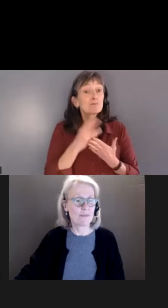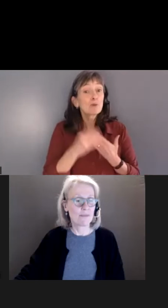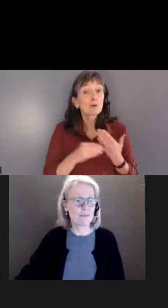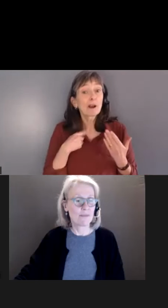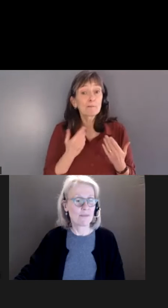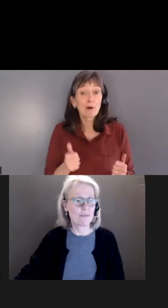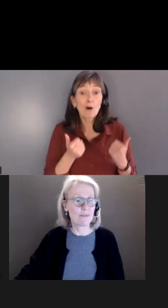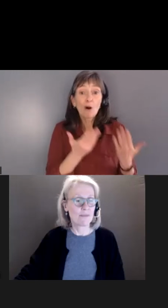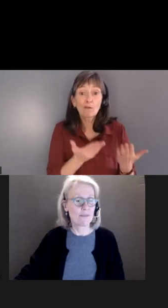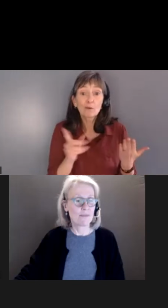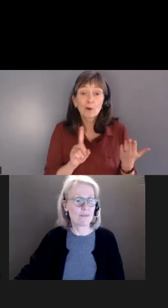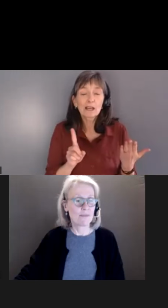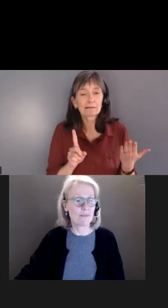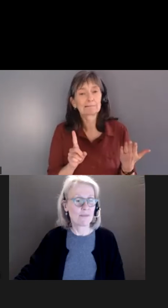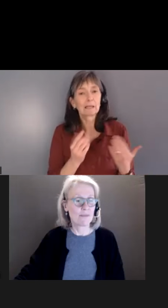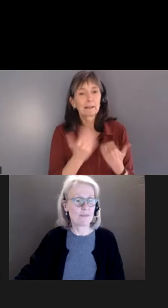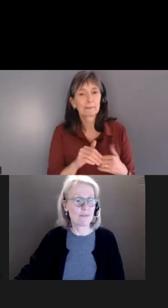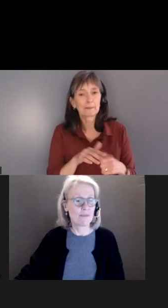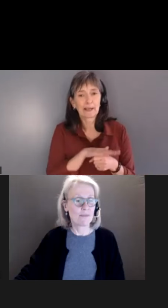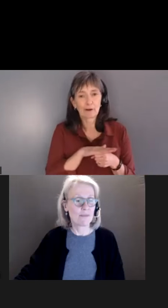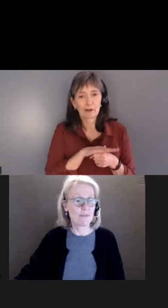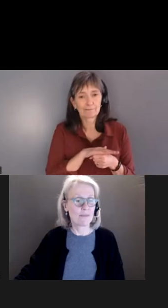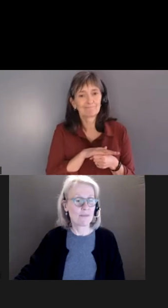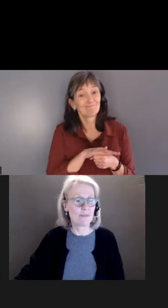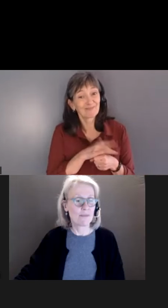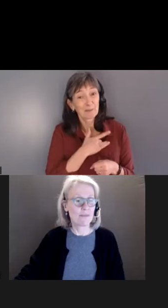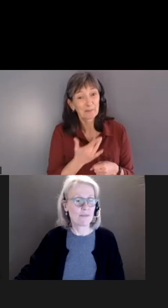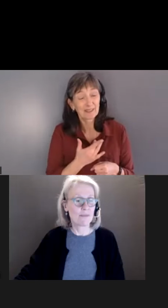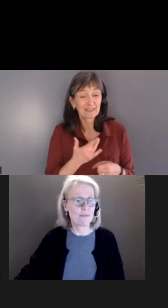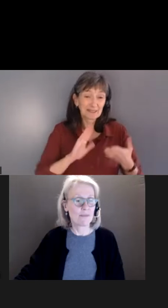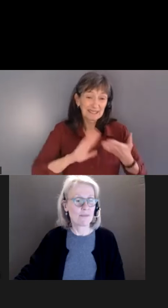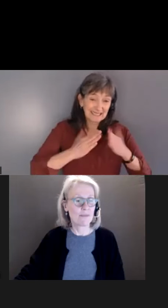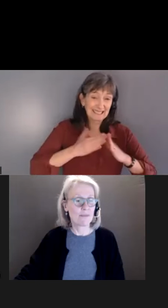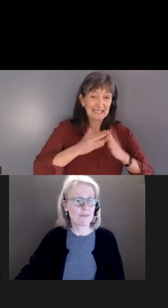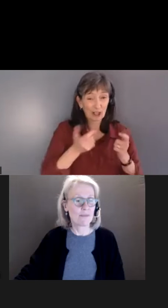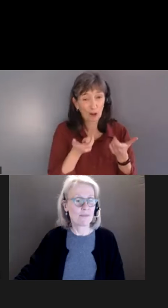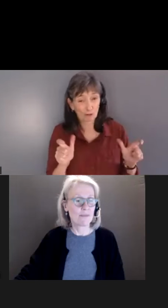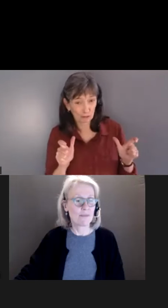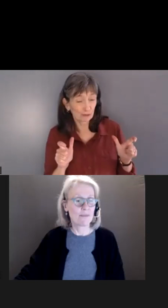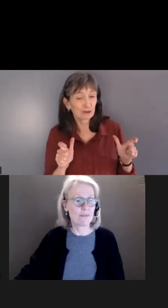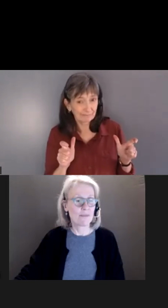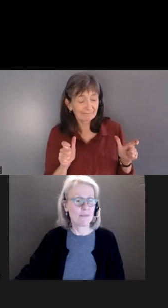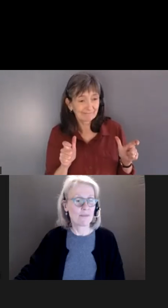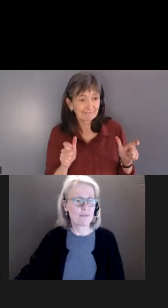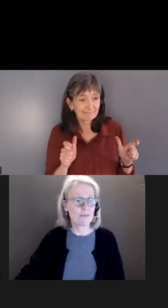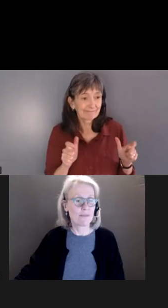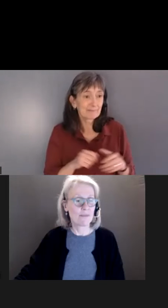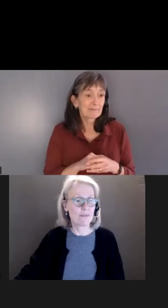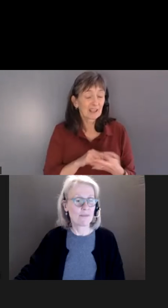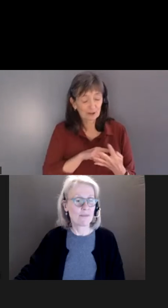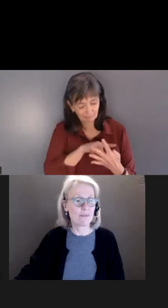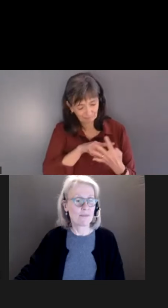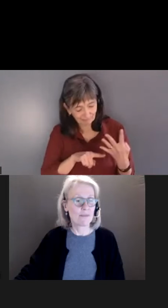certain areas or regions, often very highly populated urban centers. In addition, across all 4 pillars, there